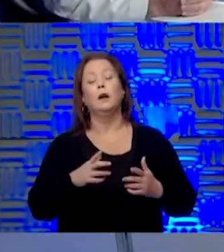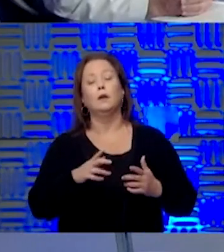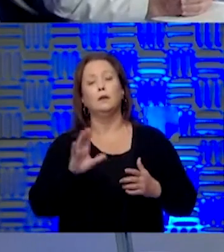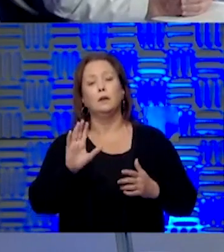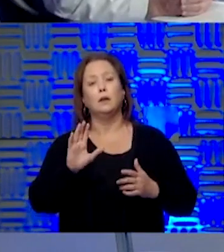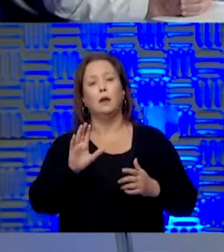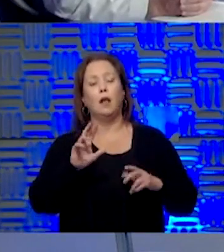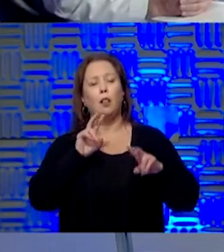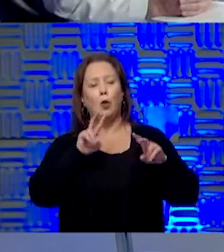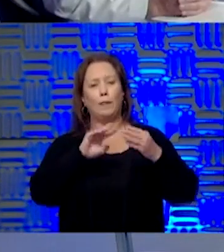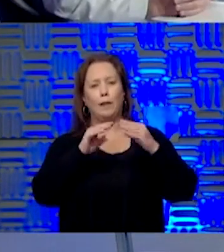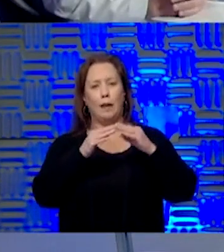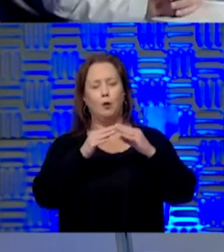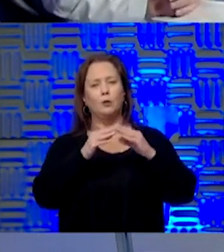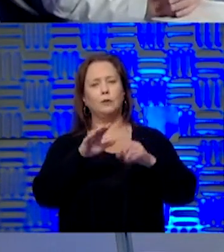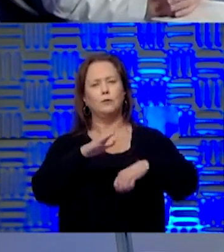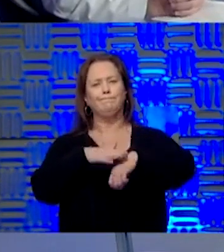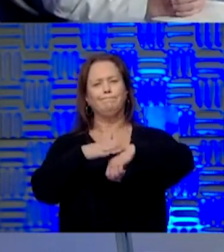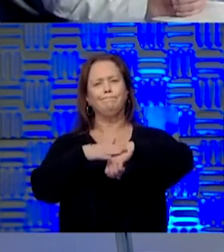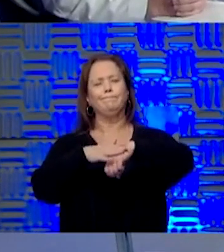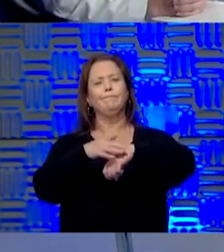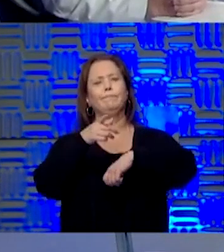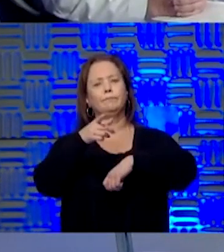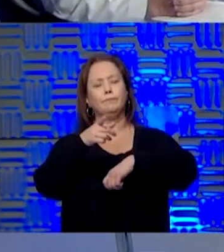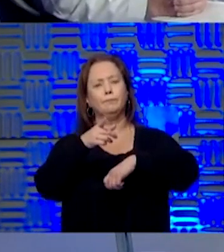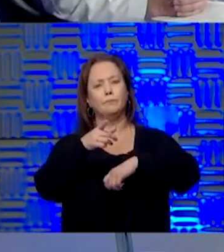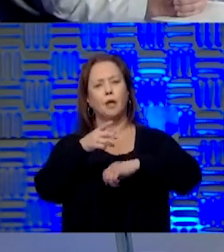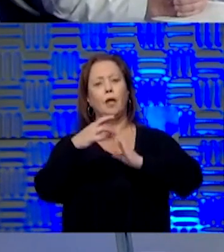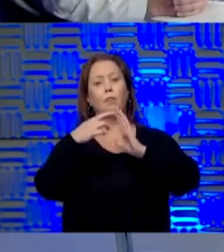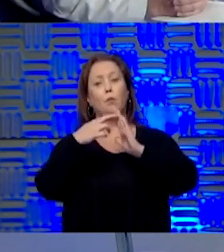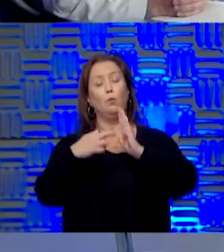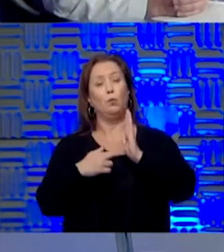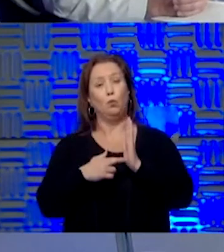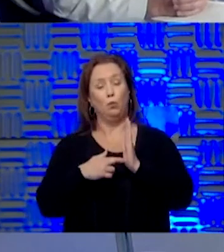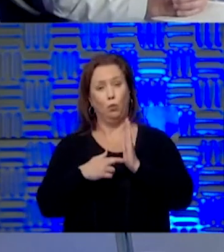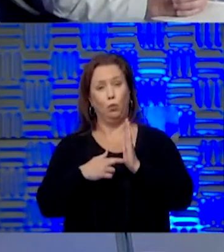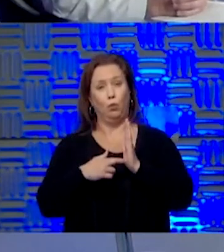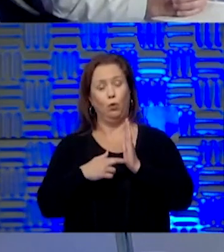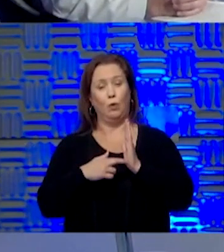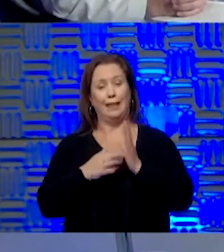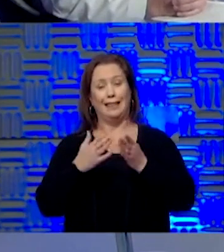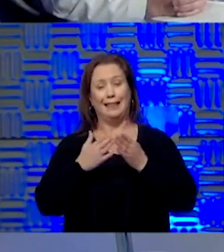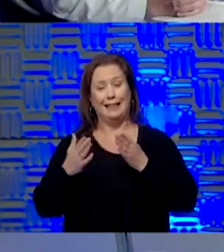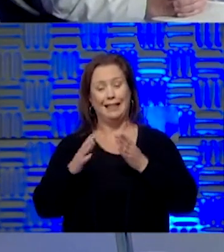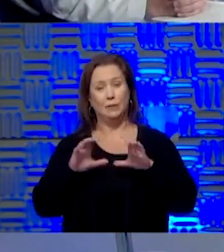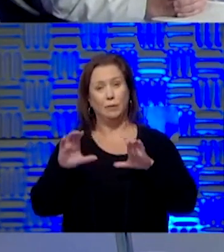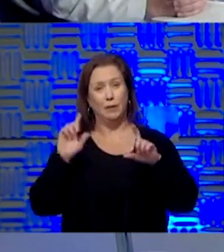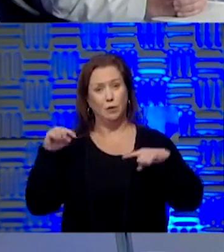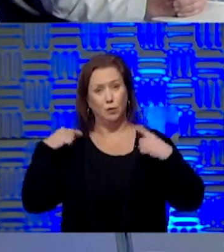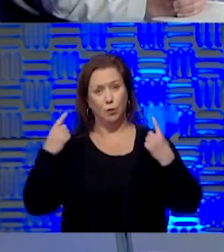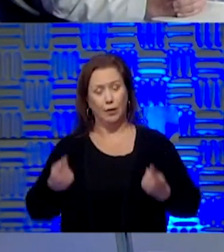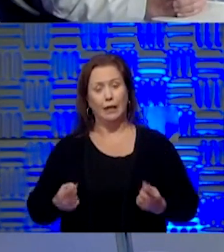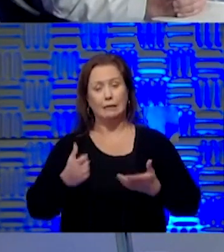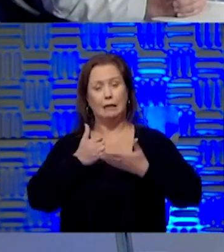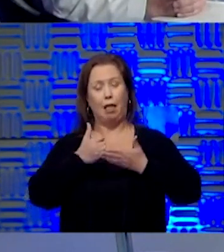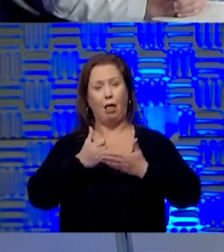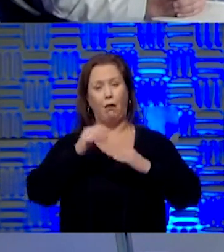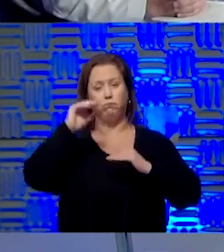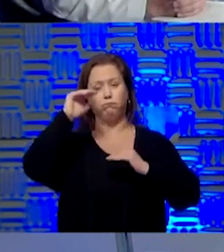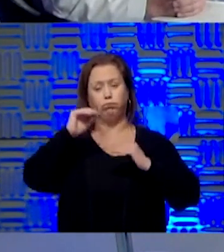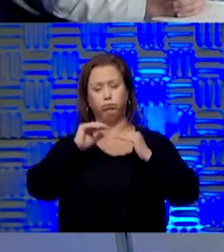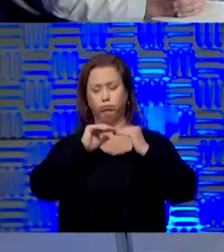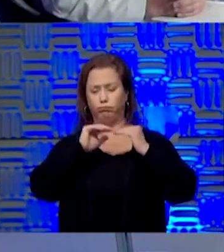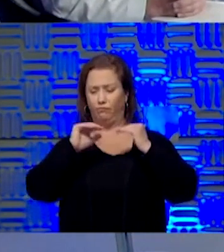and see caution. Mm-hmm. The rule for us should be that the things we've done to bend the curve have really bent